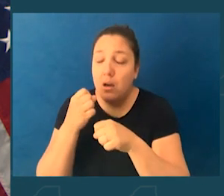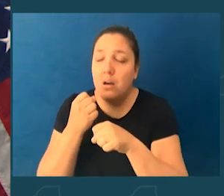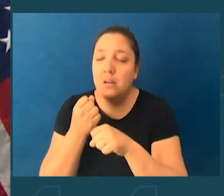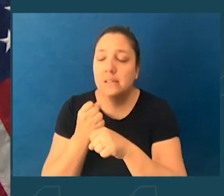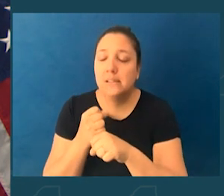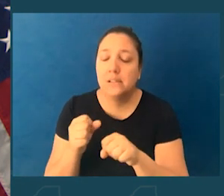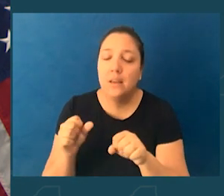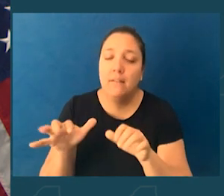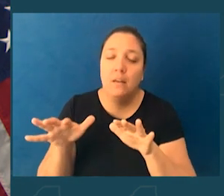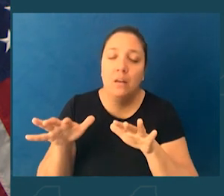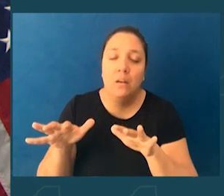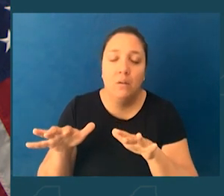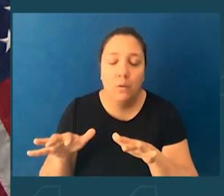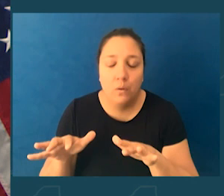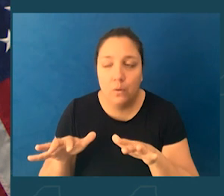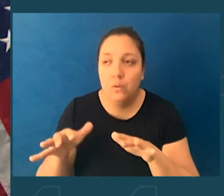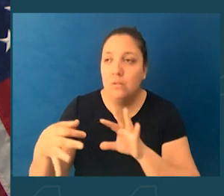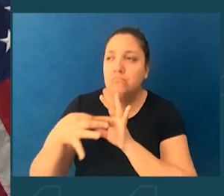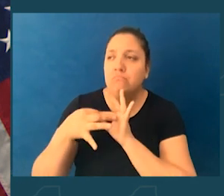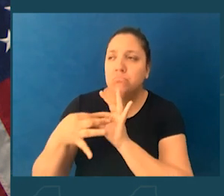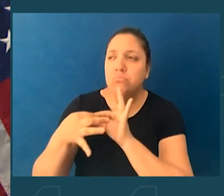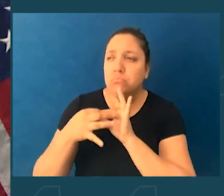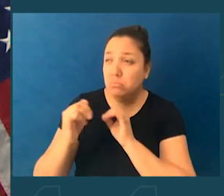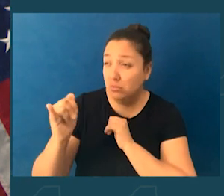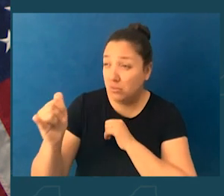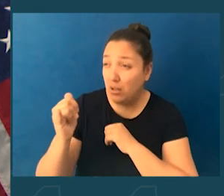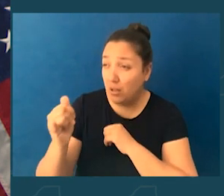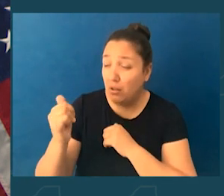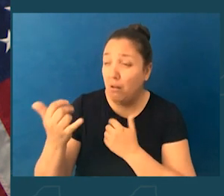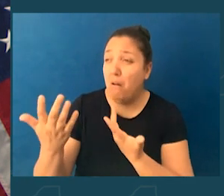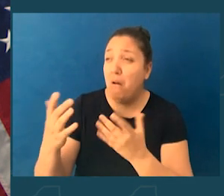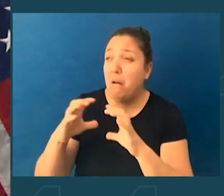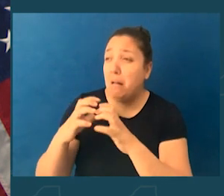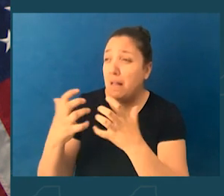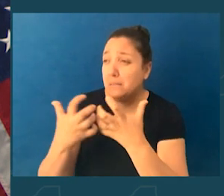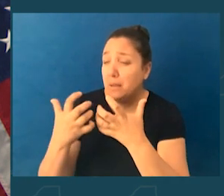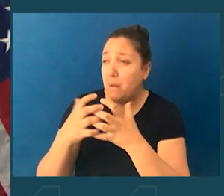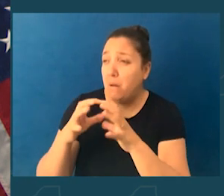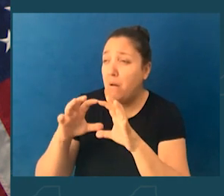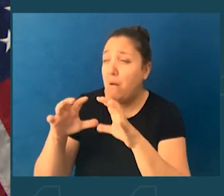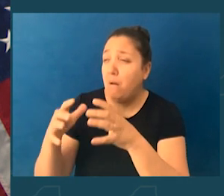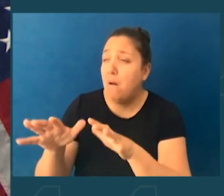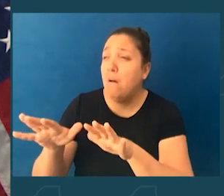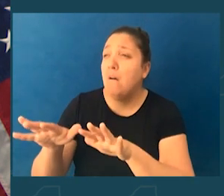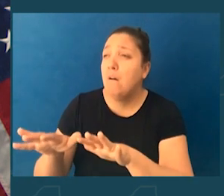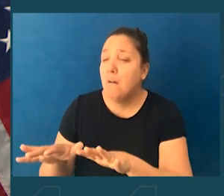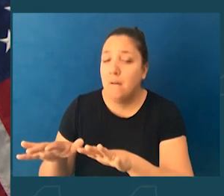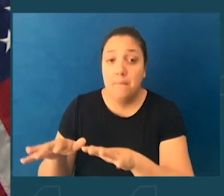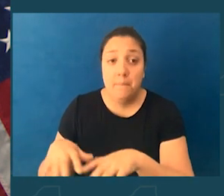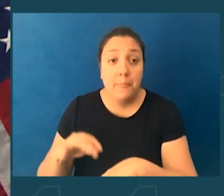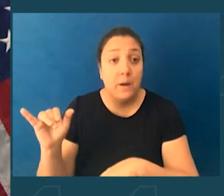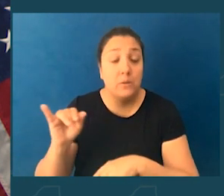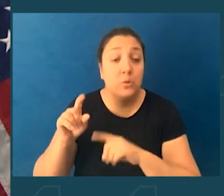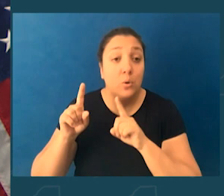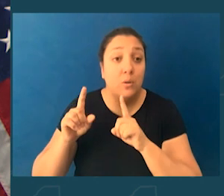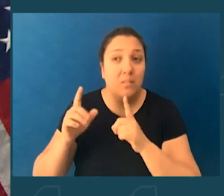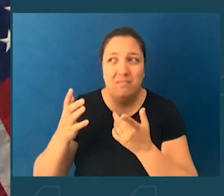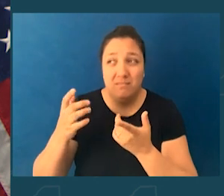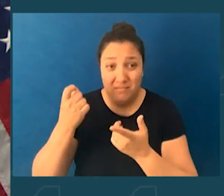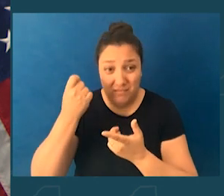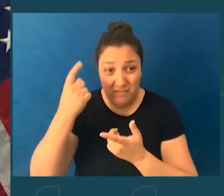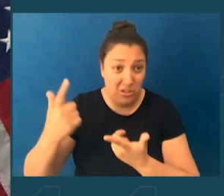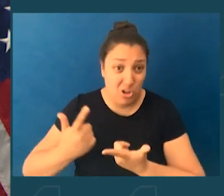in their situation, other classmates. And to all those whose lives were turned upside down with the experiment of remote learning, God bless